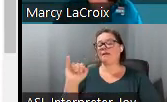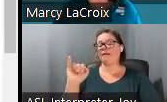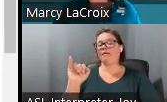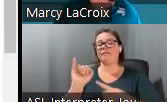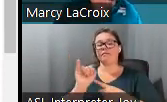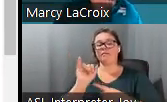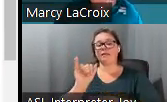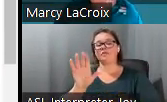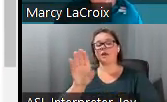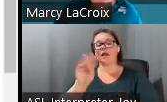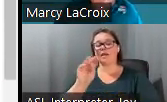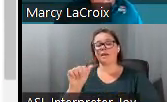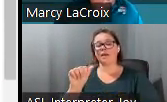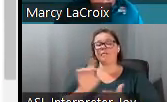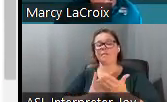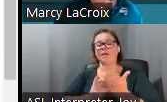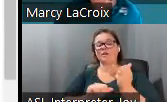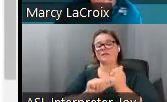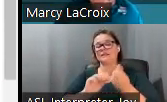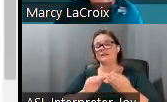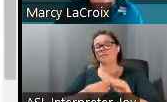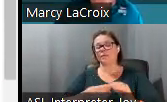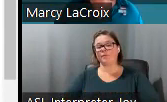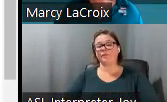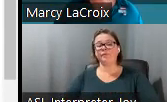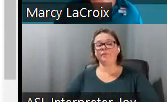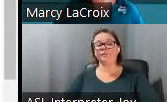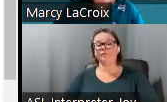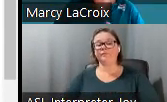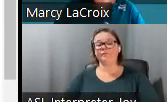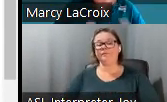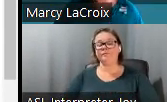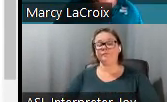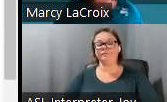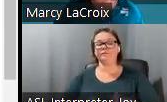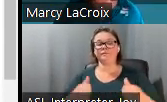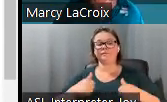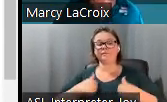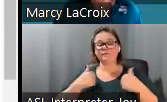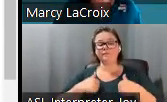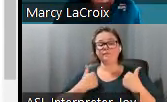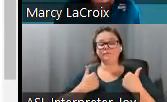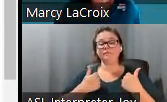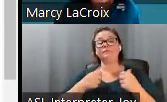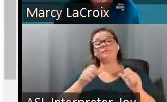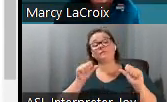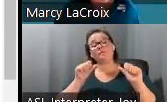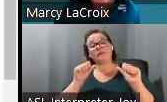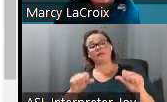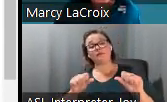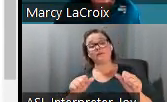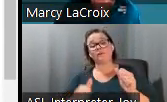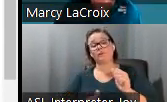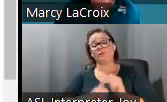MA, your medical assistance number. Um, Address, likely the most